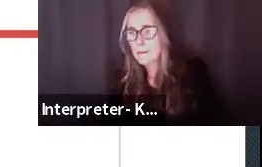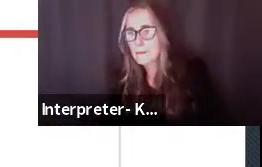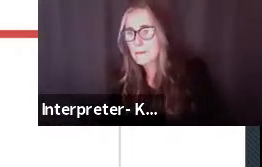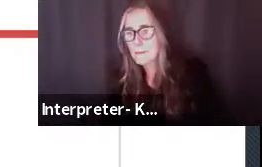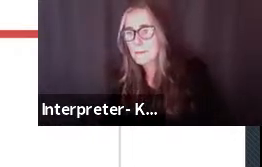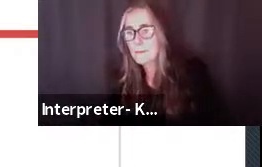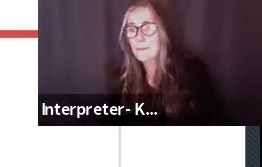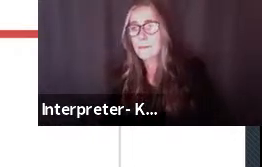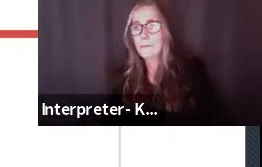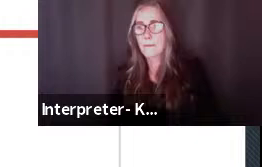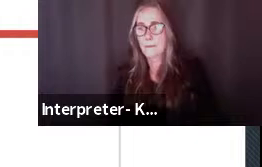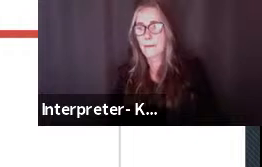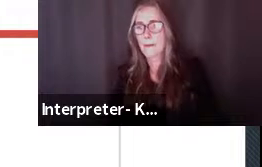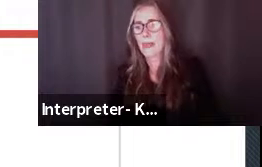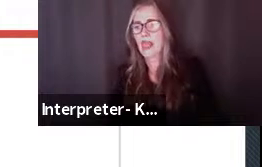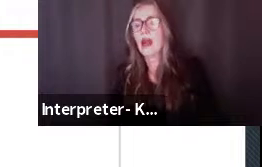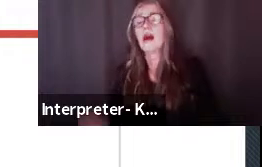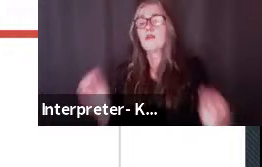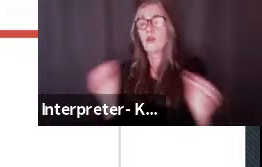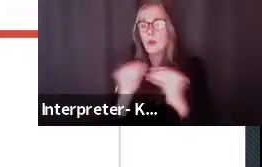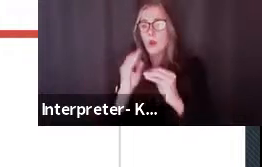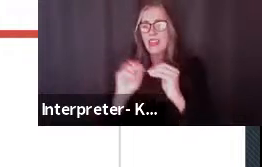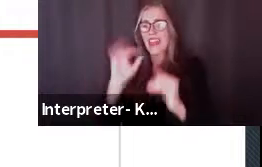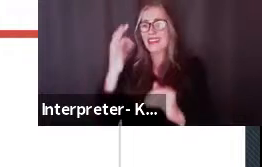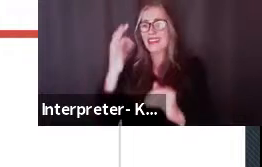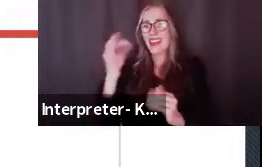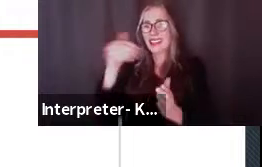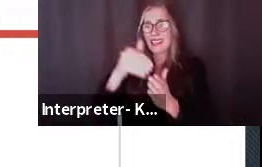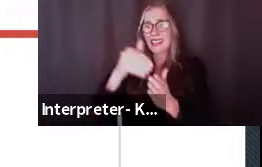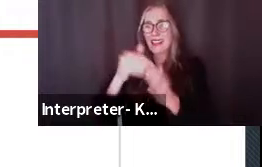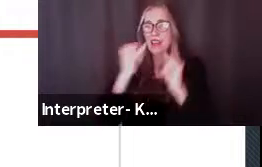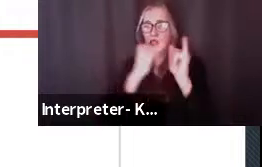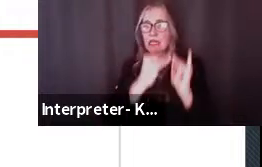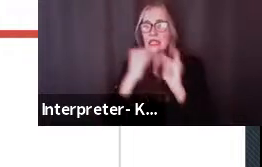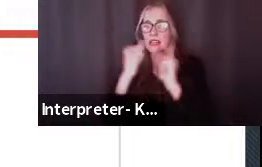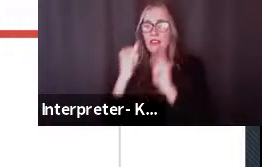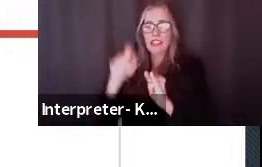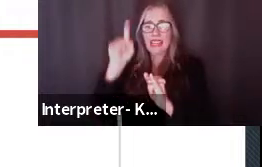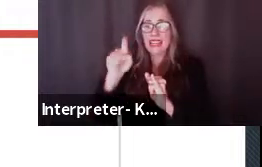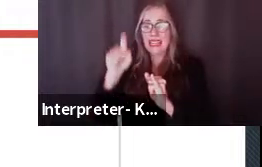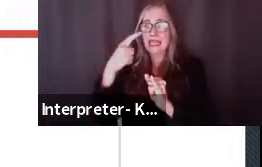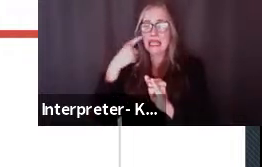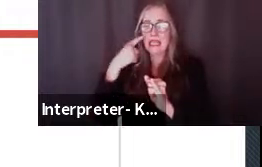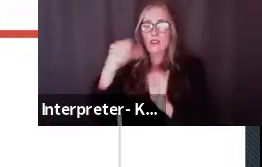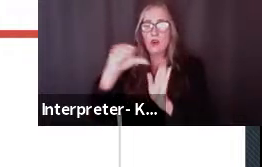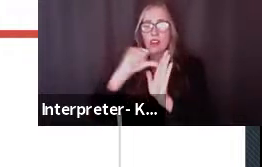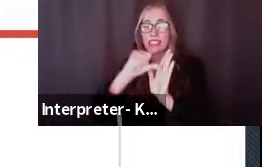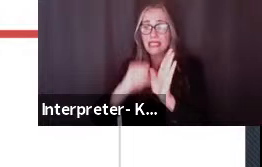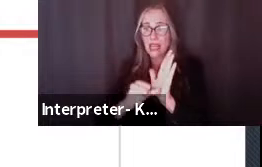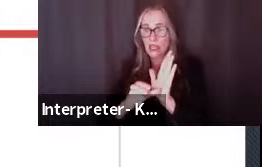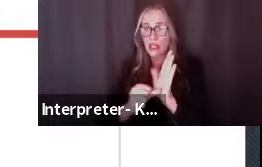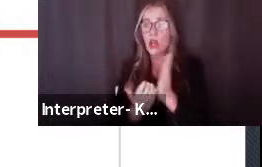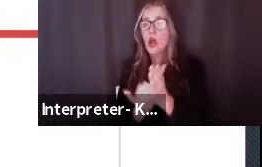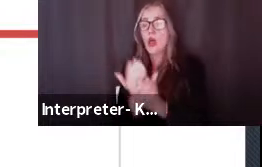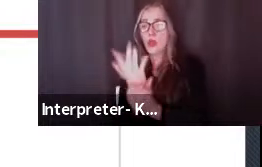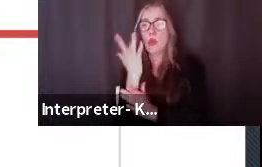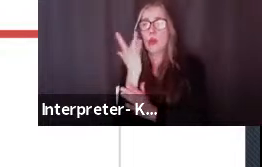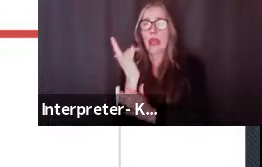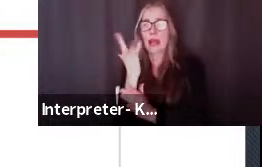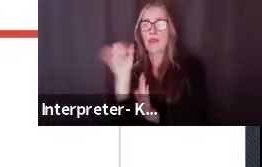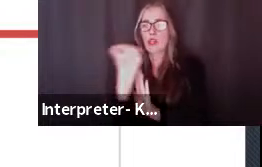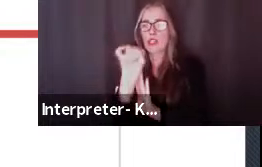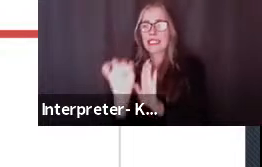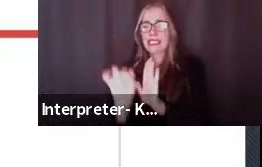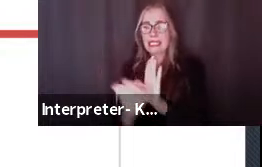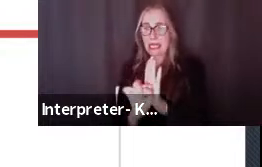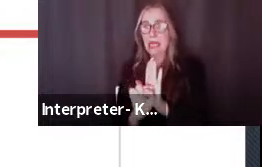19 000 individuals that were deemed in need of sterilization by california state officials